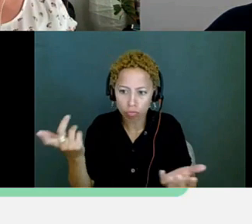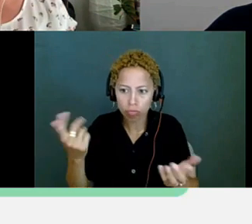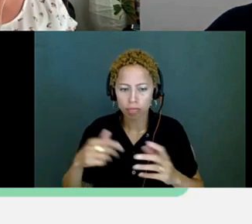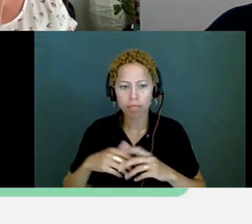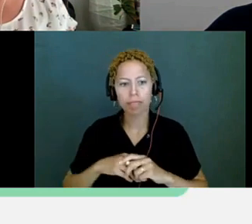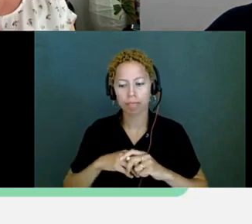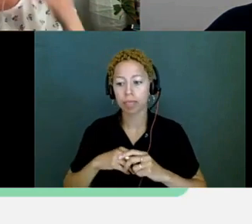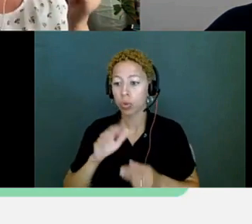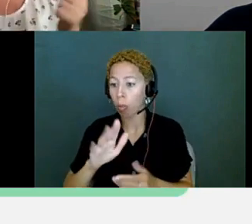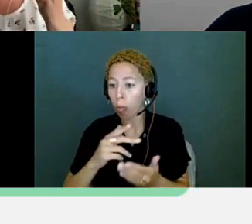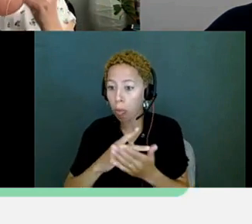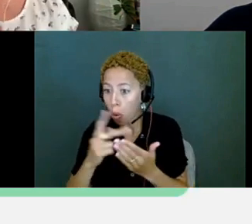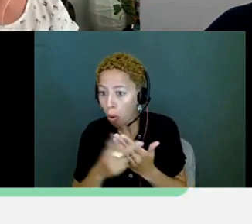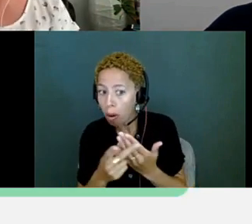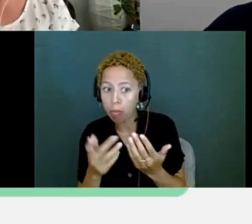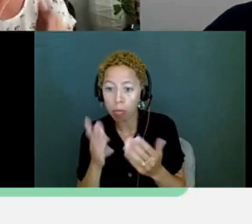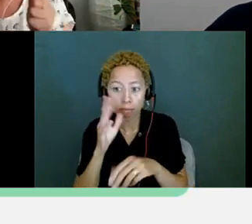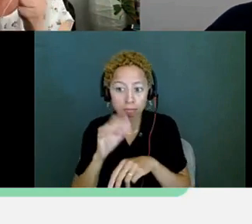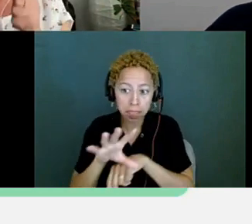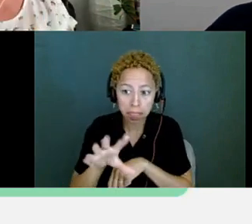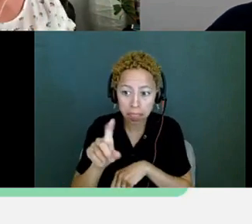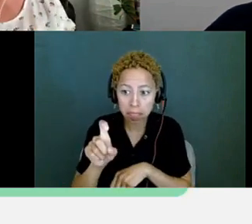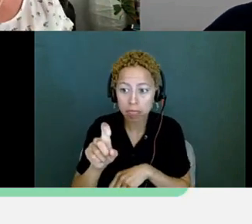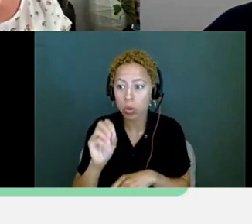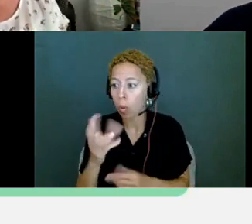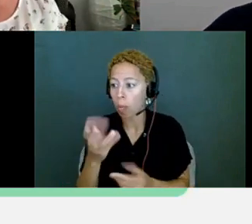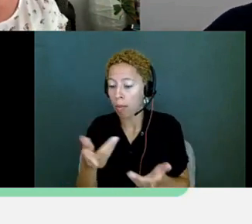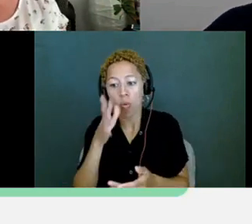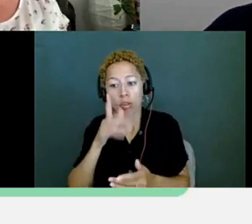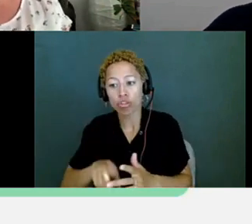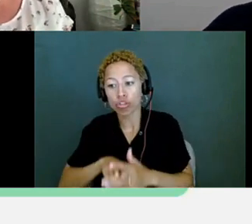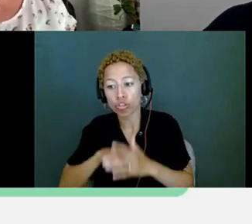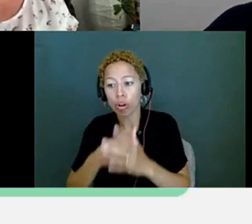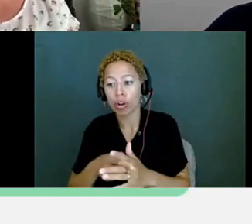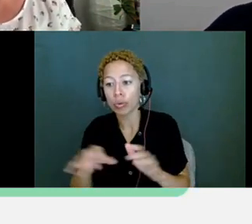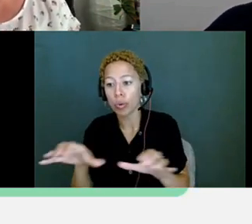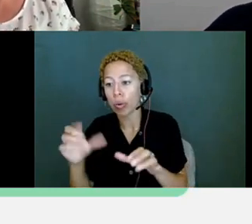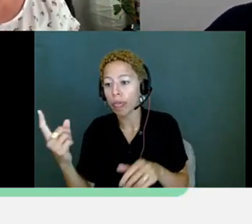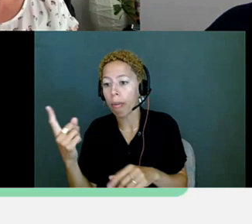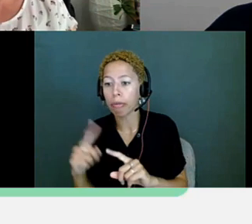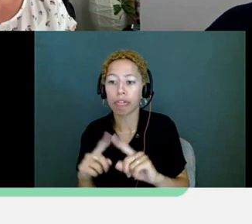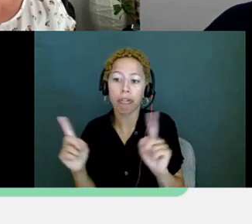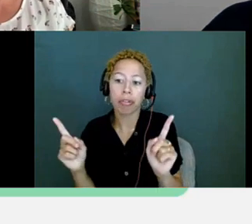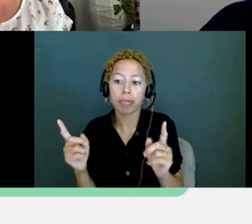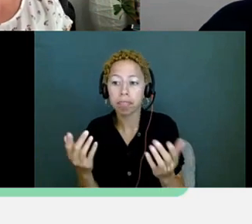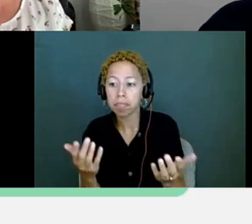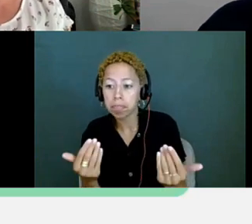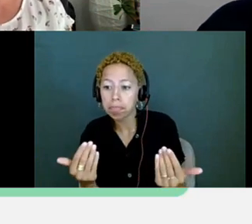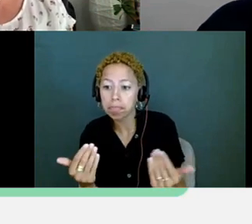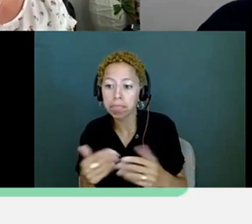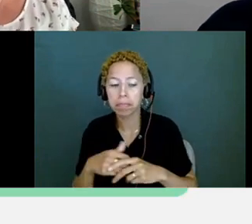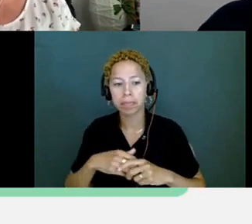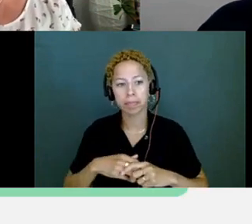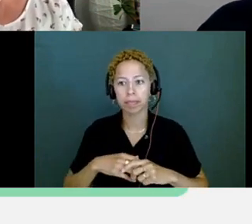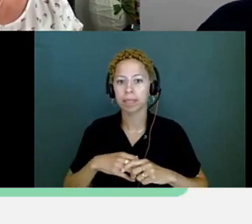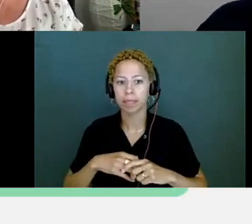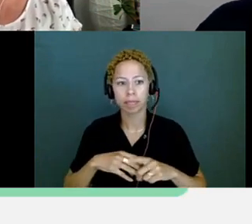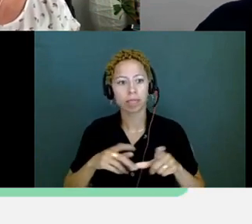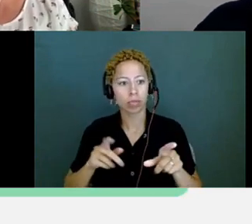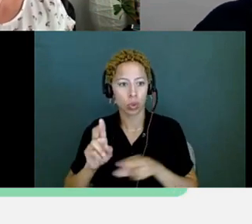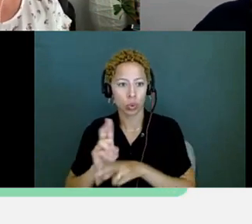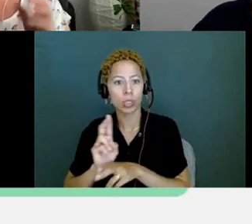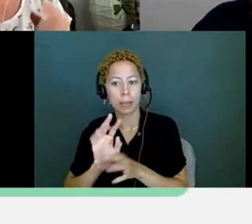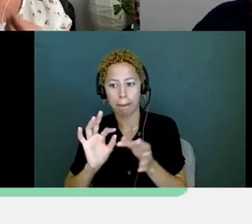maybe on your program. Maybe actually you are going to pick up and start doing different things. Okay, so using messenger contact and groups,